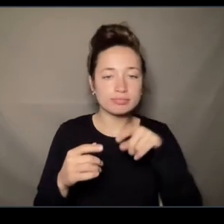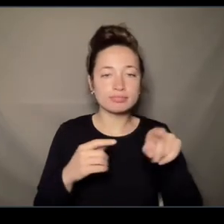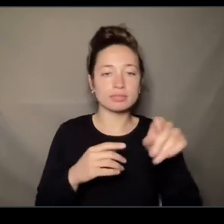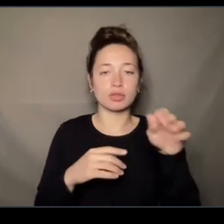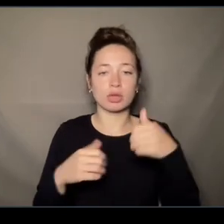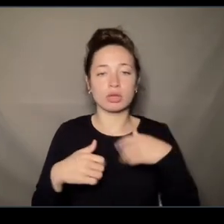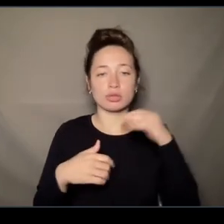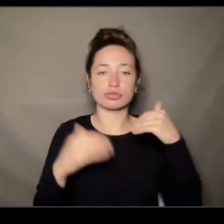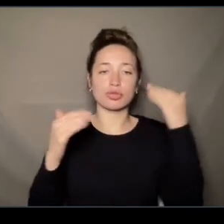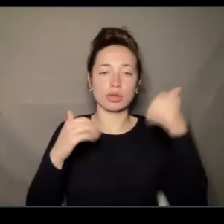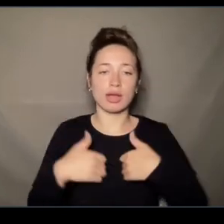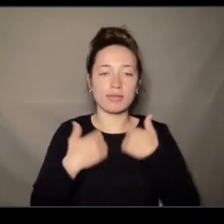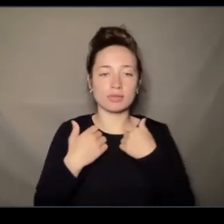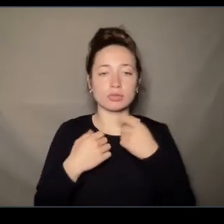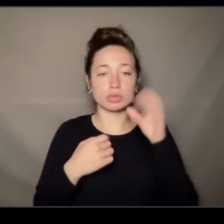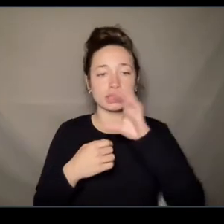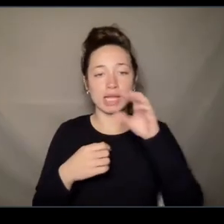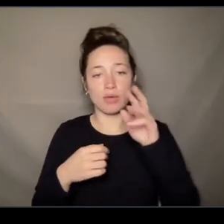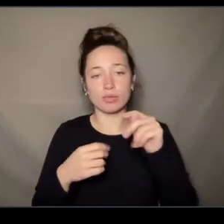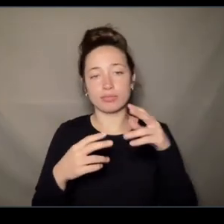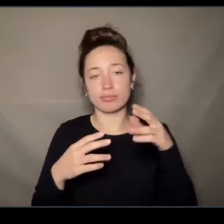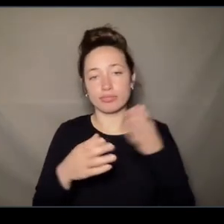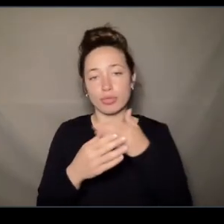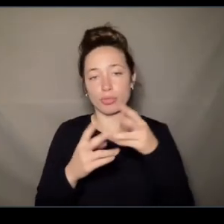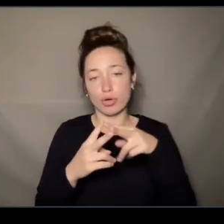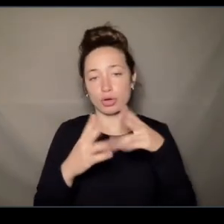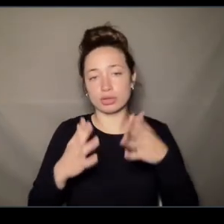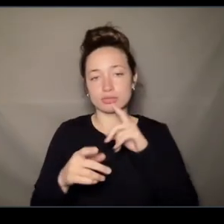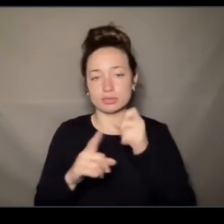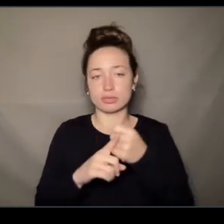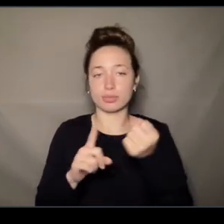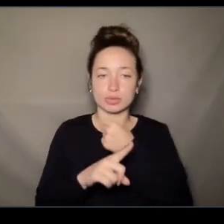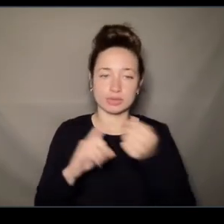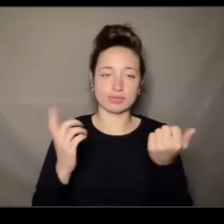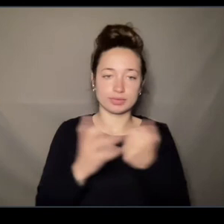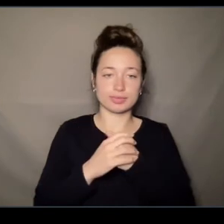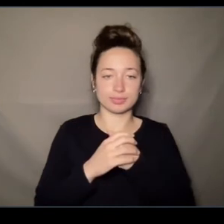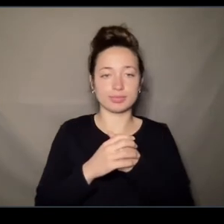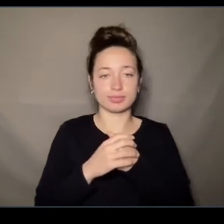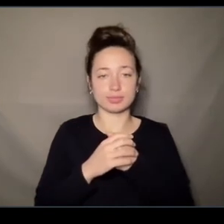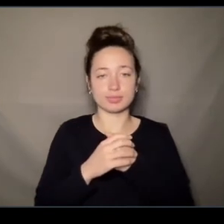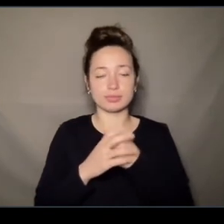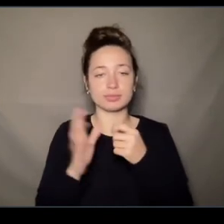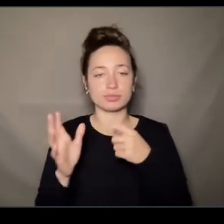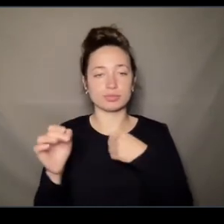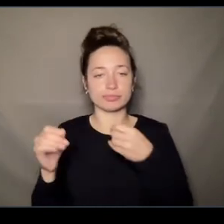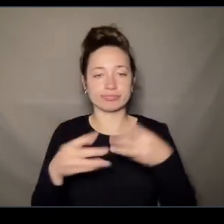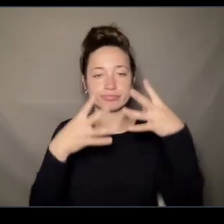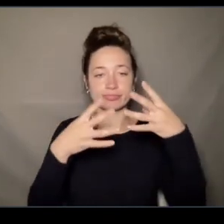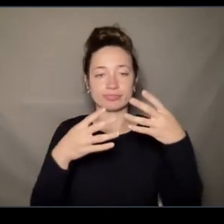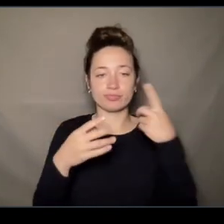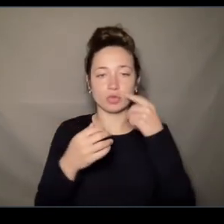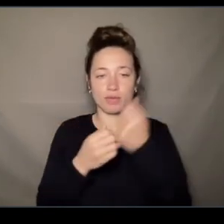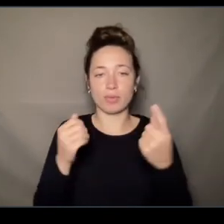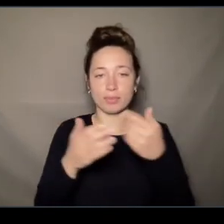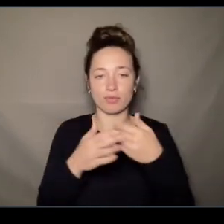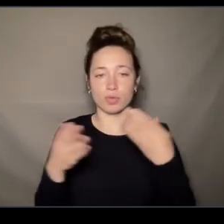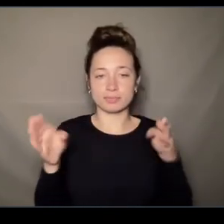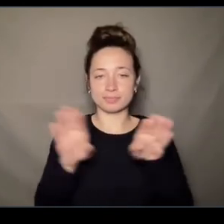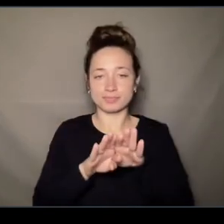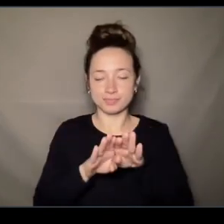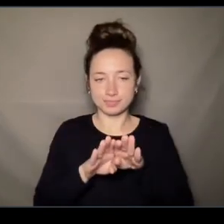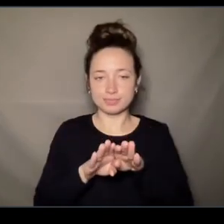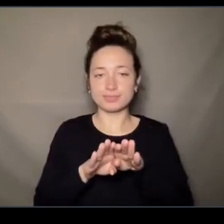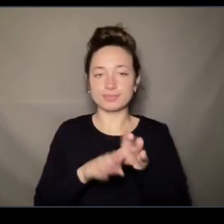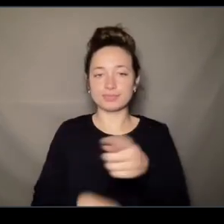their adult life or to seek out a partner that is abusive to them. Yeah. So I wanted to put up these